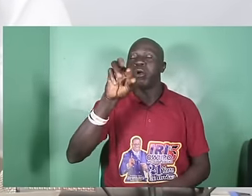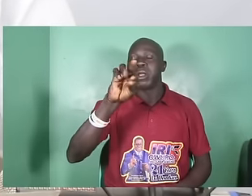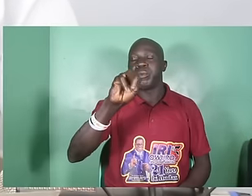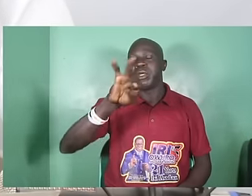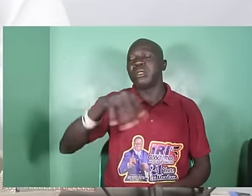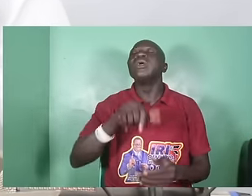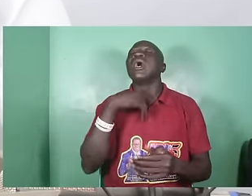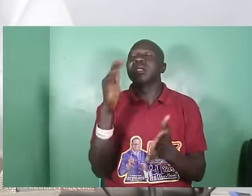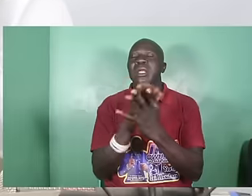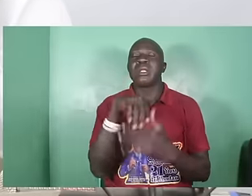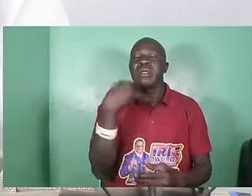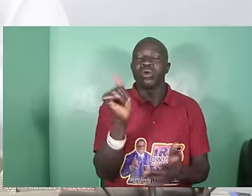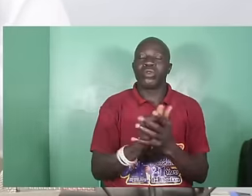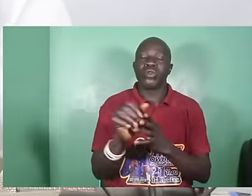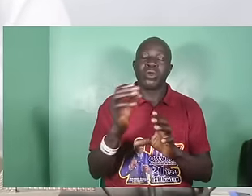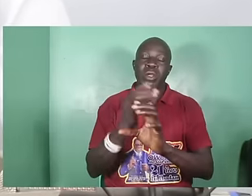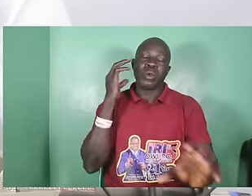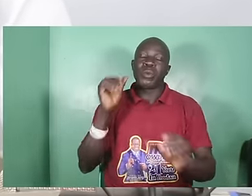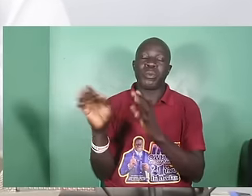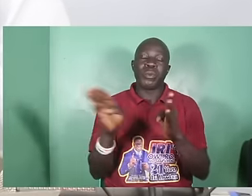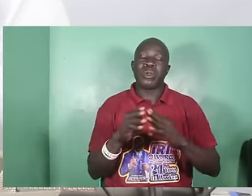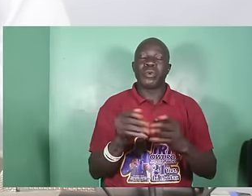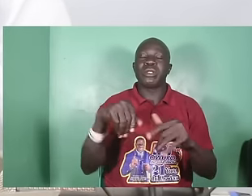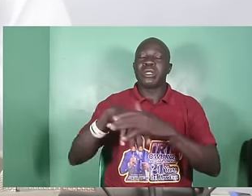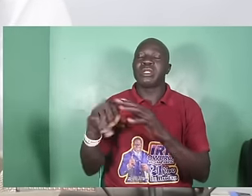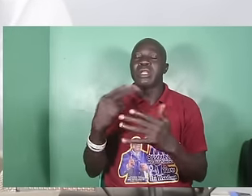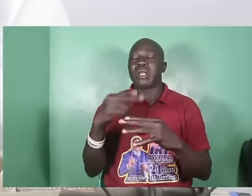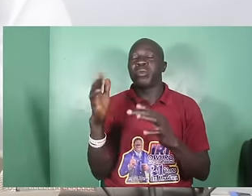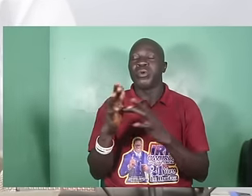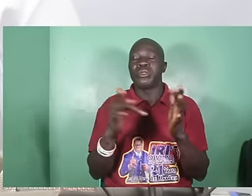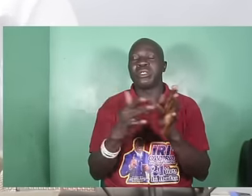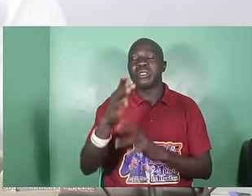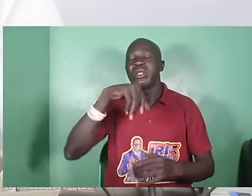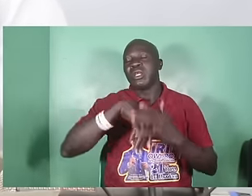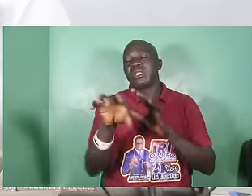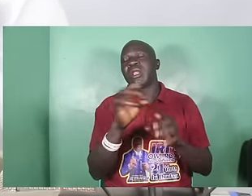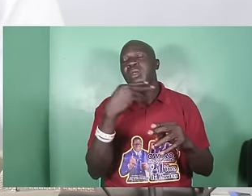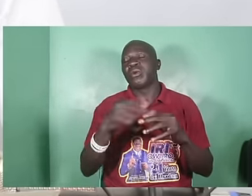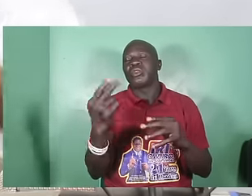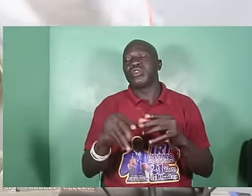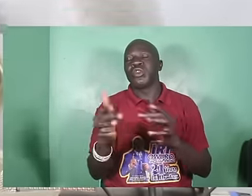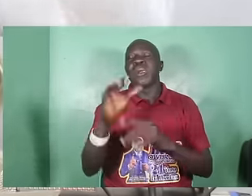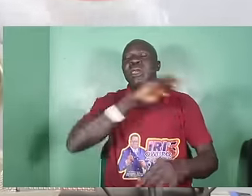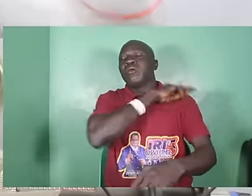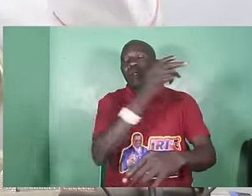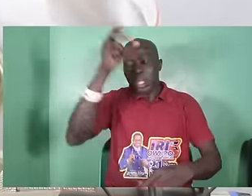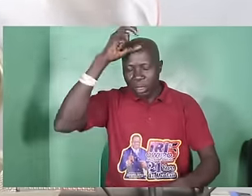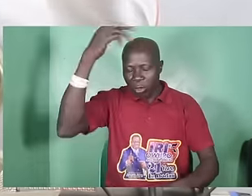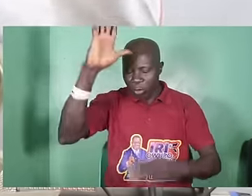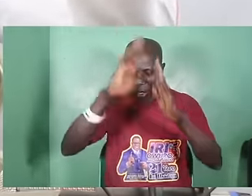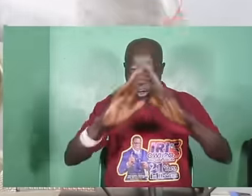your remedy, tell them you are going to be powerful. You'll be the boss. In the name of Jesus.